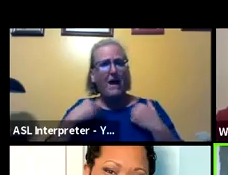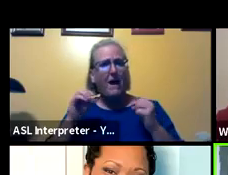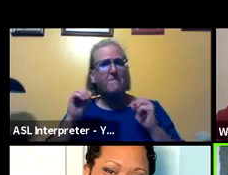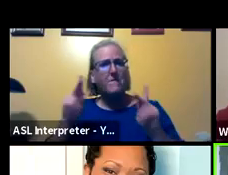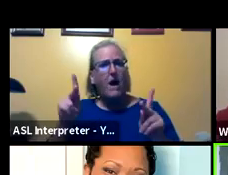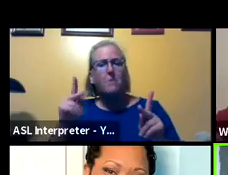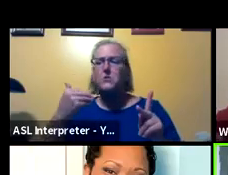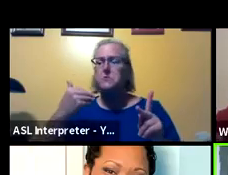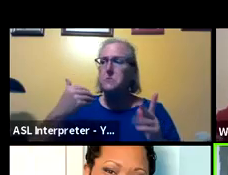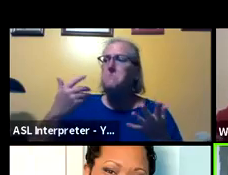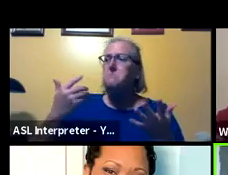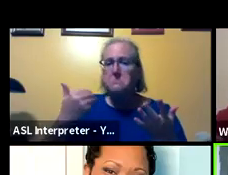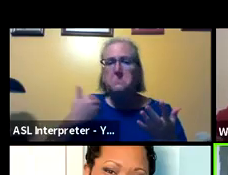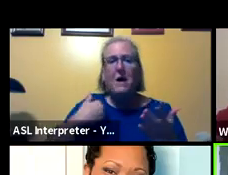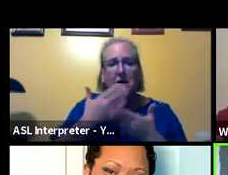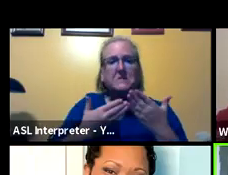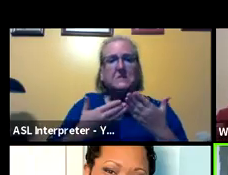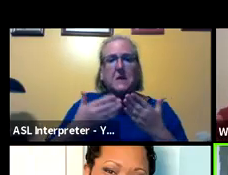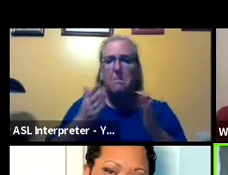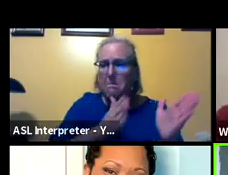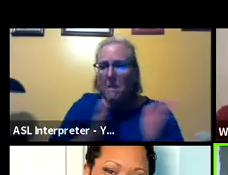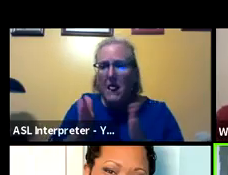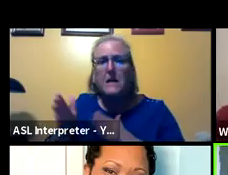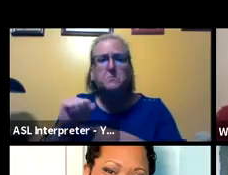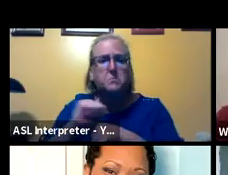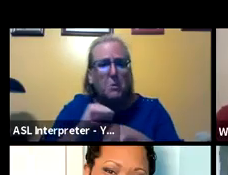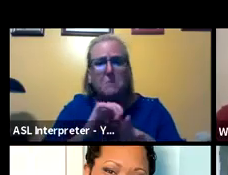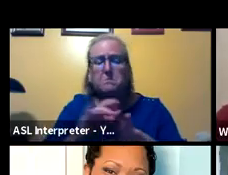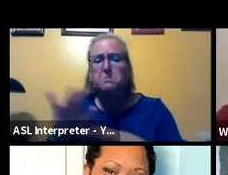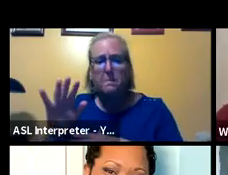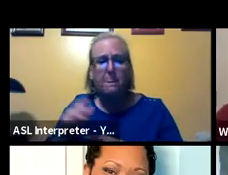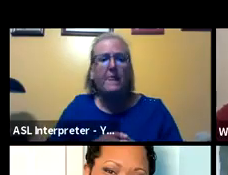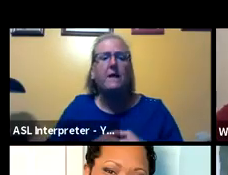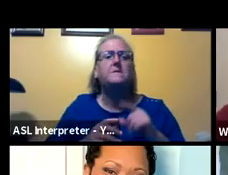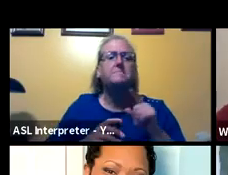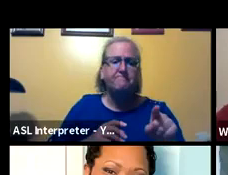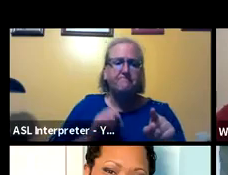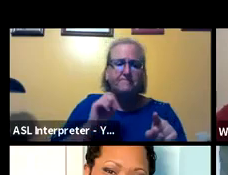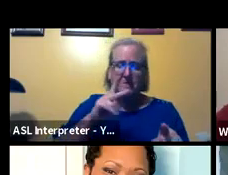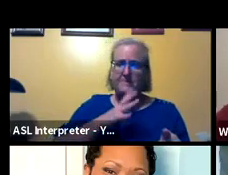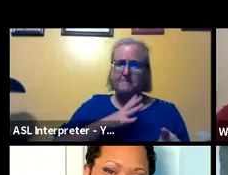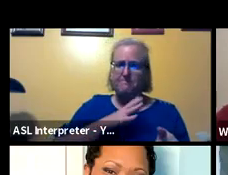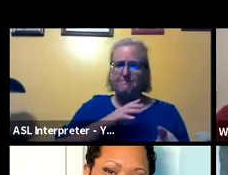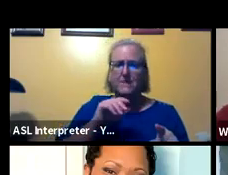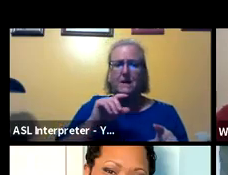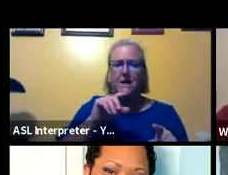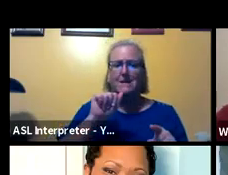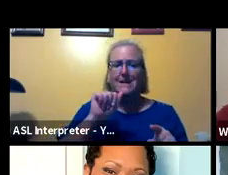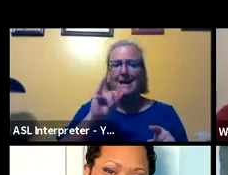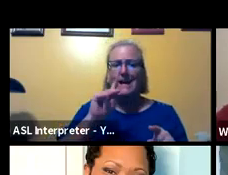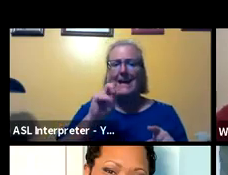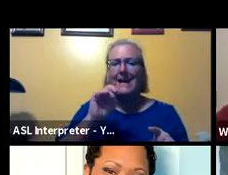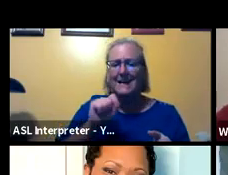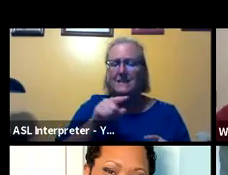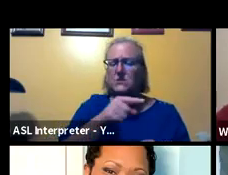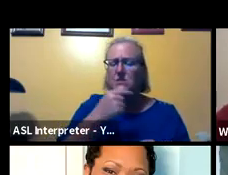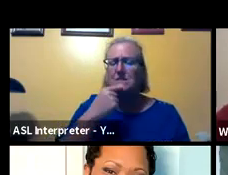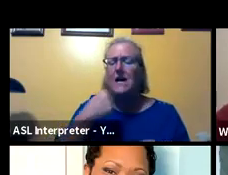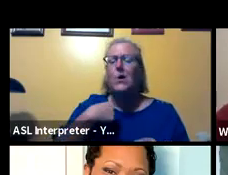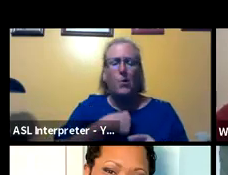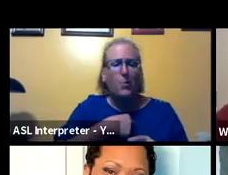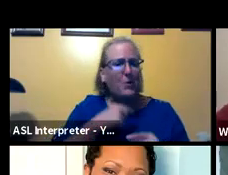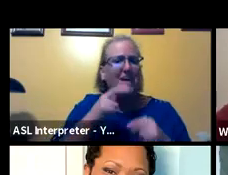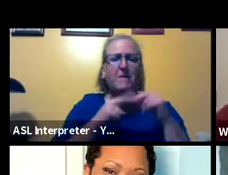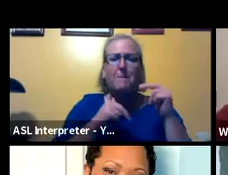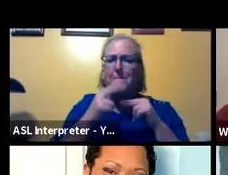some planning in place? Sure. So we've had the opportunity now to build some systems and structures